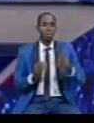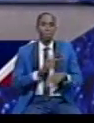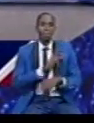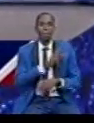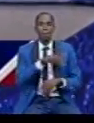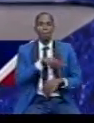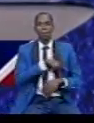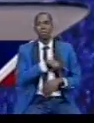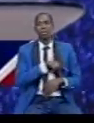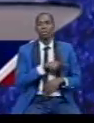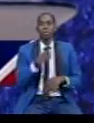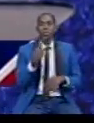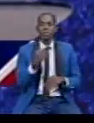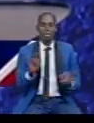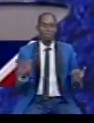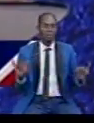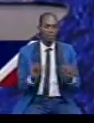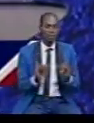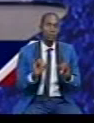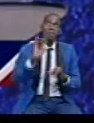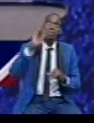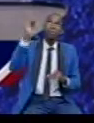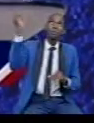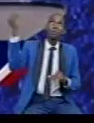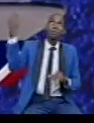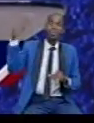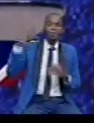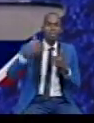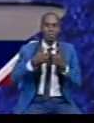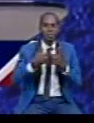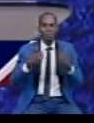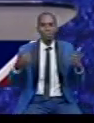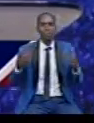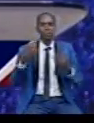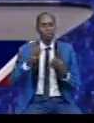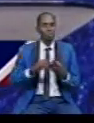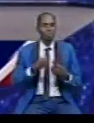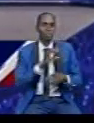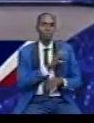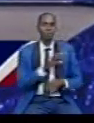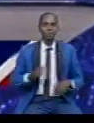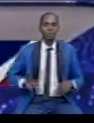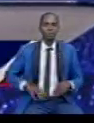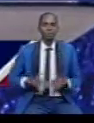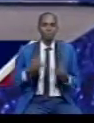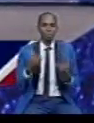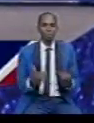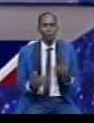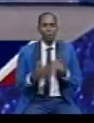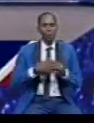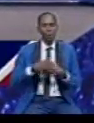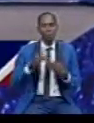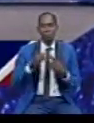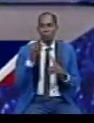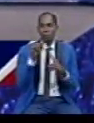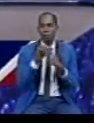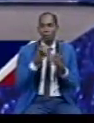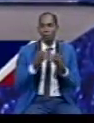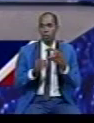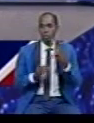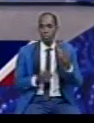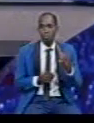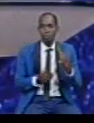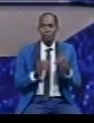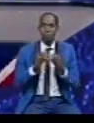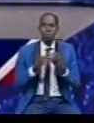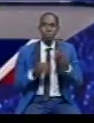the same grace separated unto Christ. Look at number one there. Number